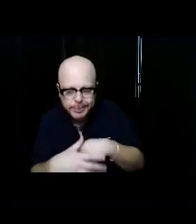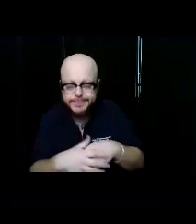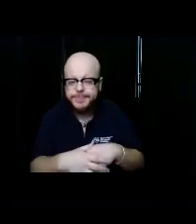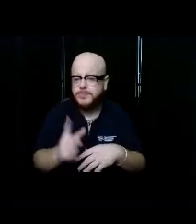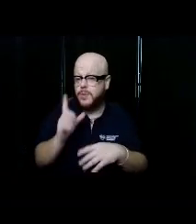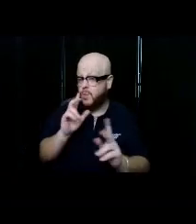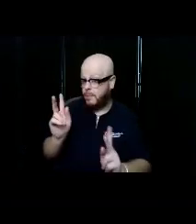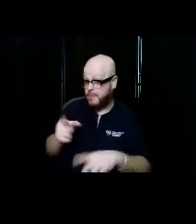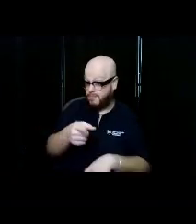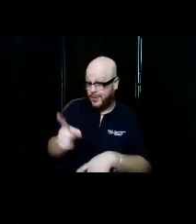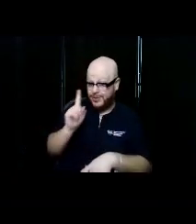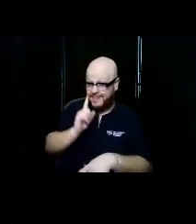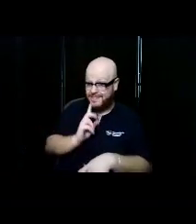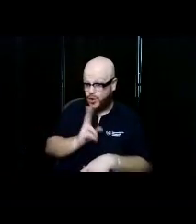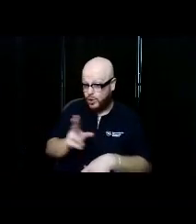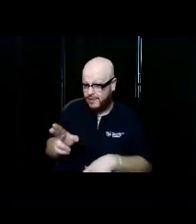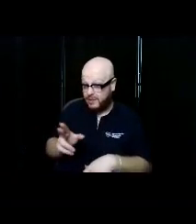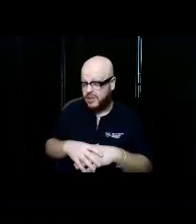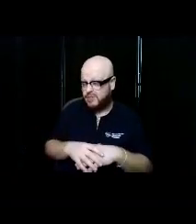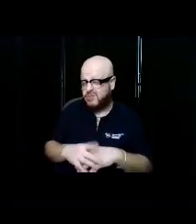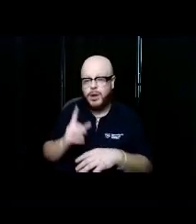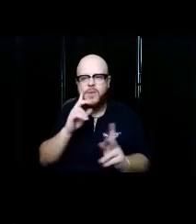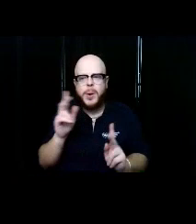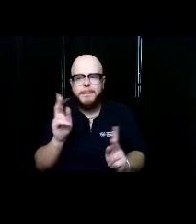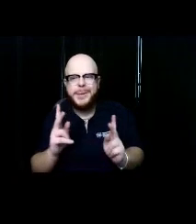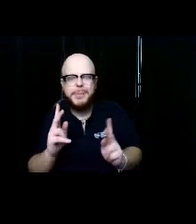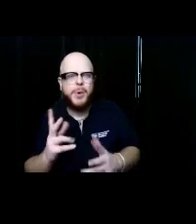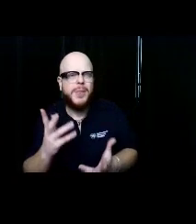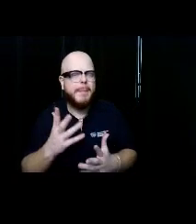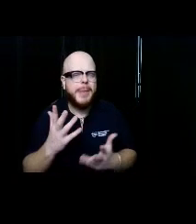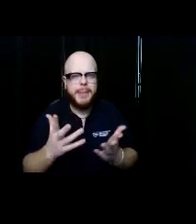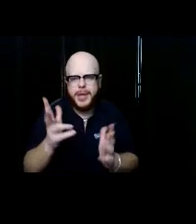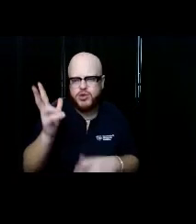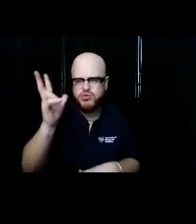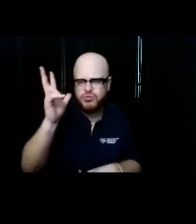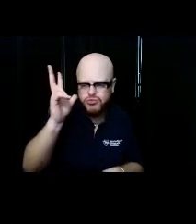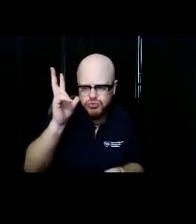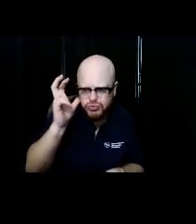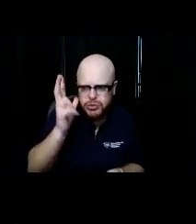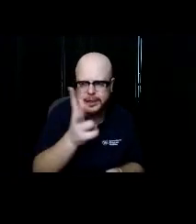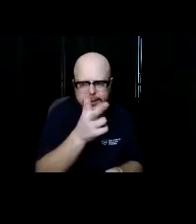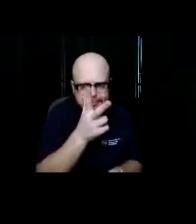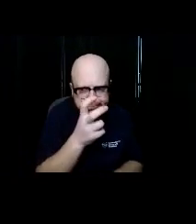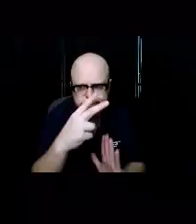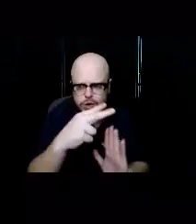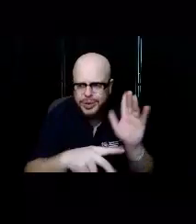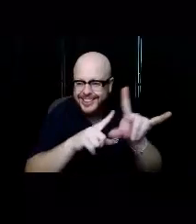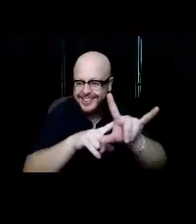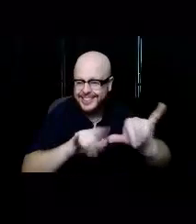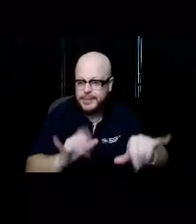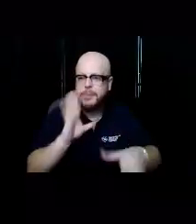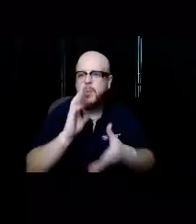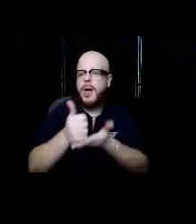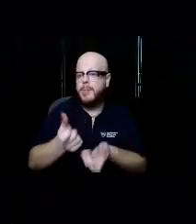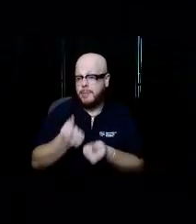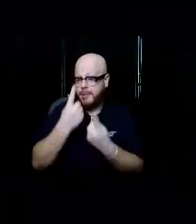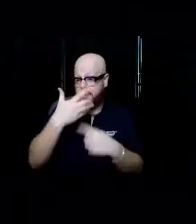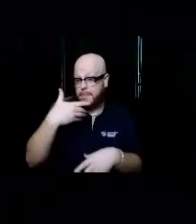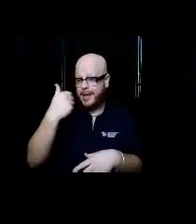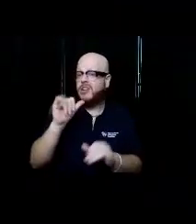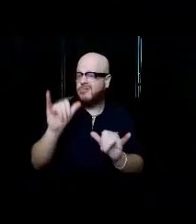and individuals who retain information better through reading and listening. Lastly, let's talk about automatic